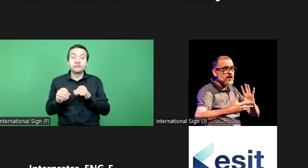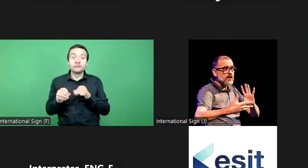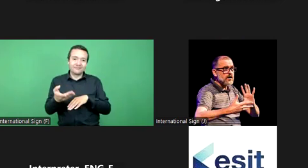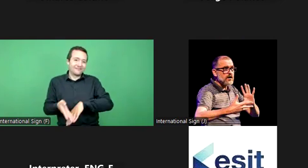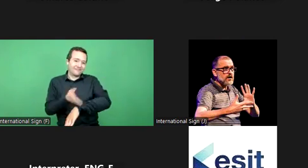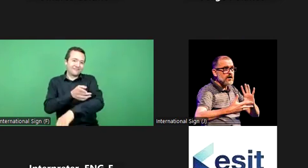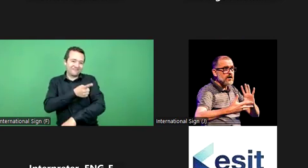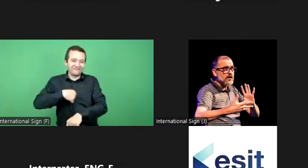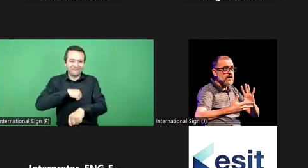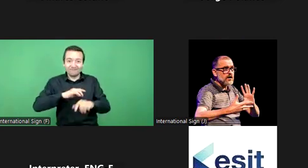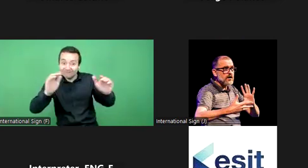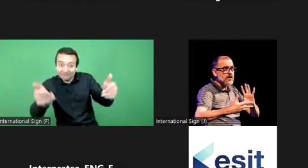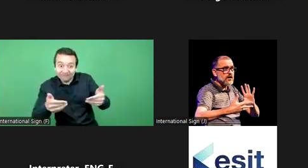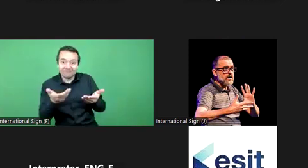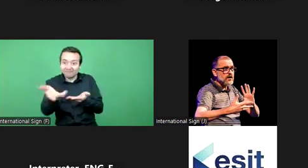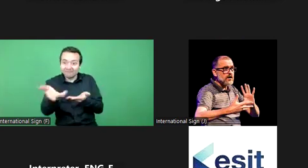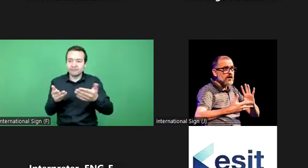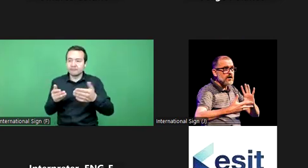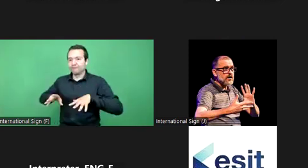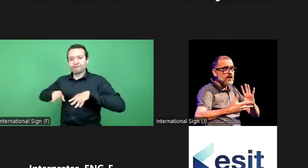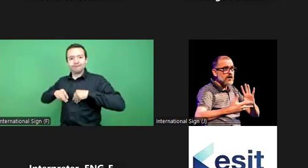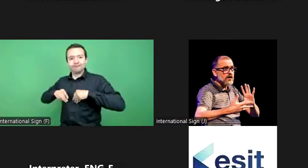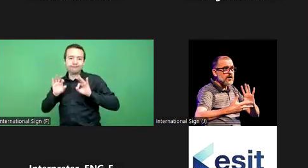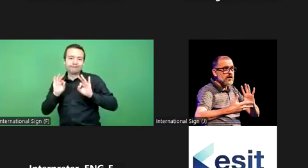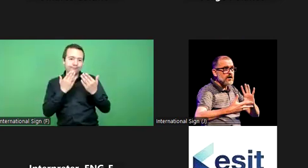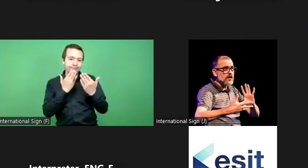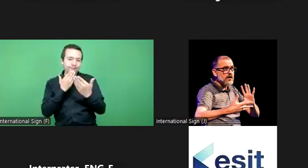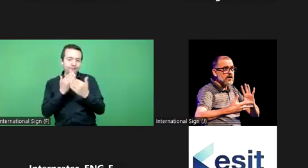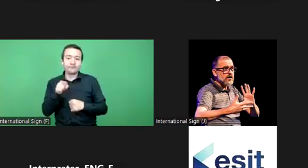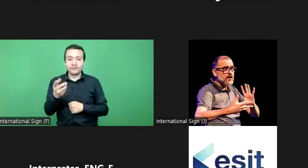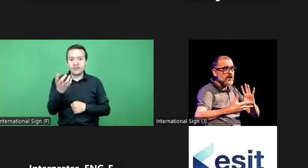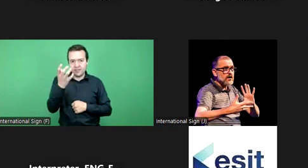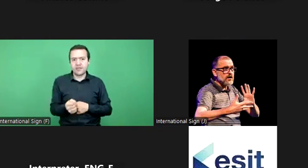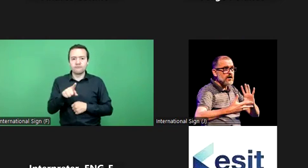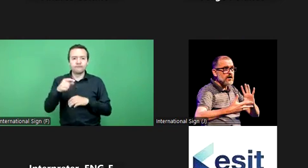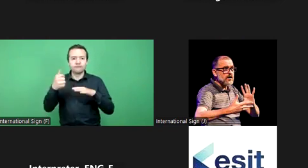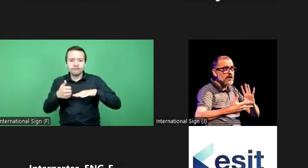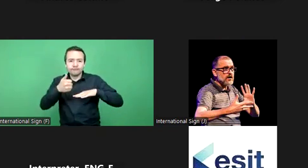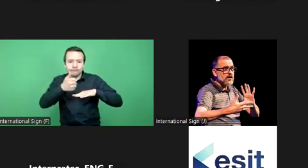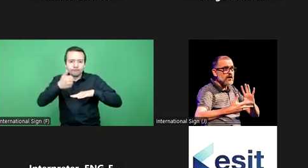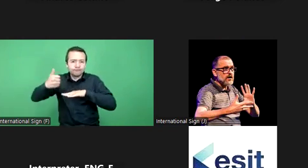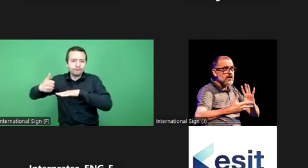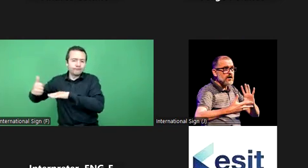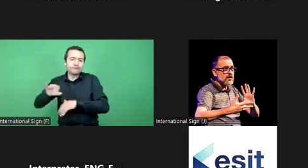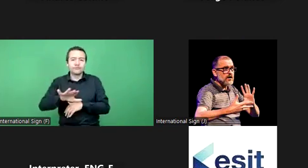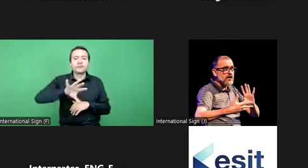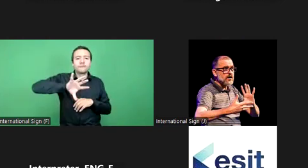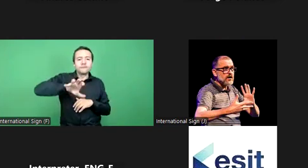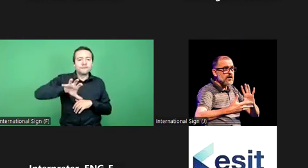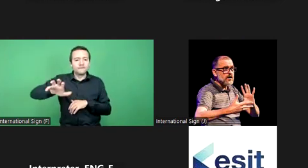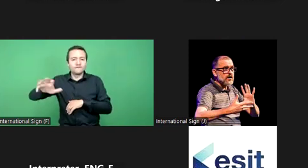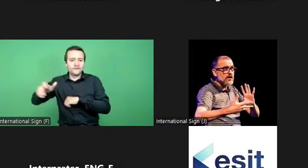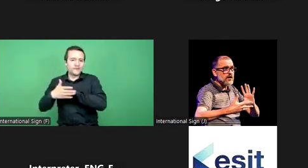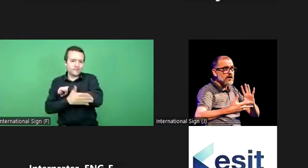representatives from the National Health Authority of 3 Caribbean countries to have implemented the EPHF evaluation already. So I appreciate if you